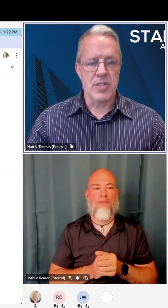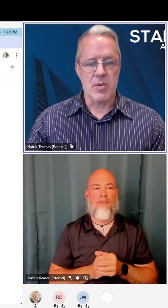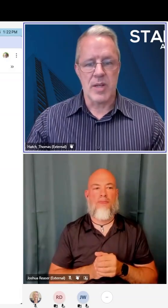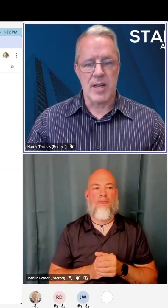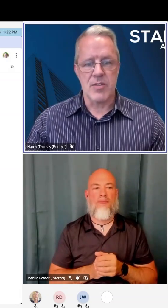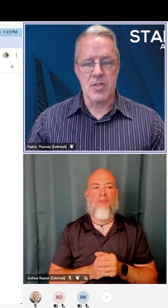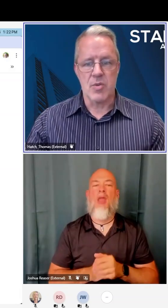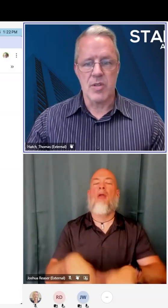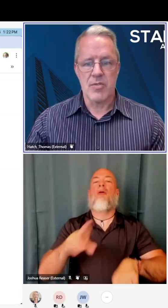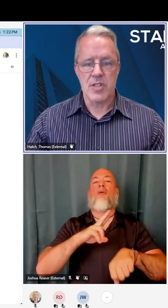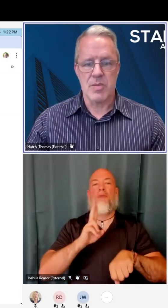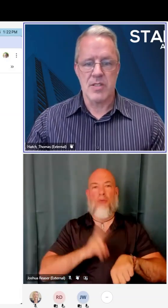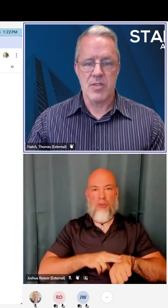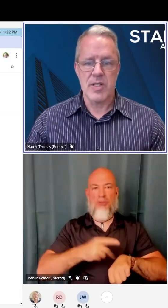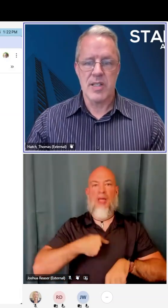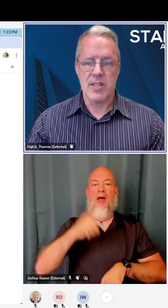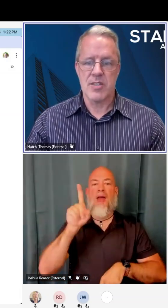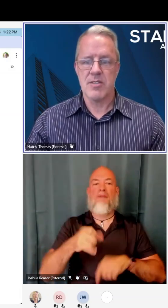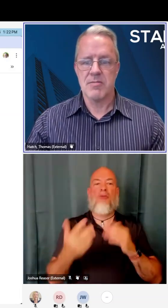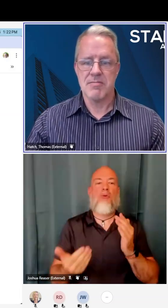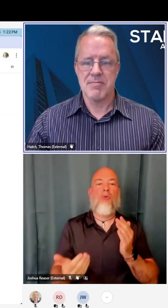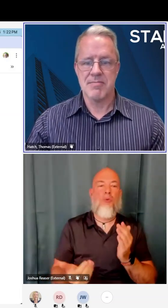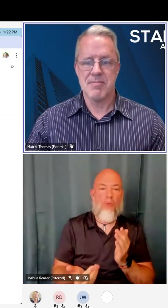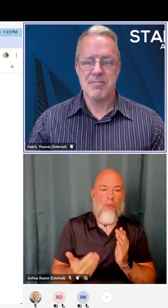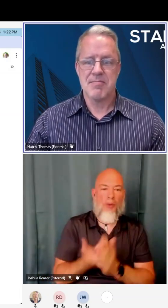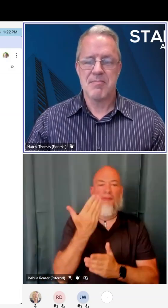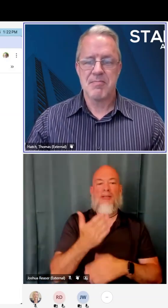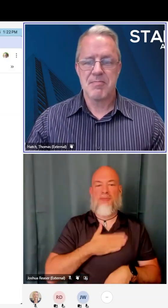And of course, I will have to refresh my screen here.